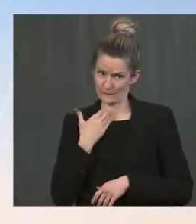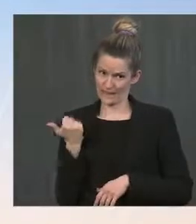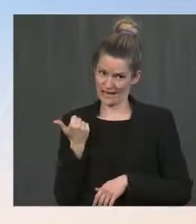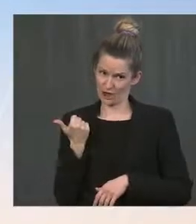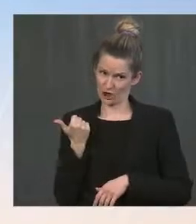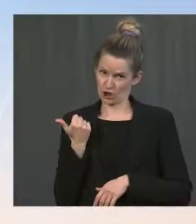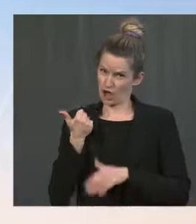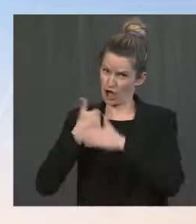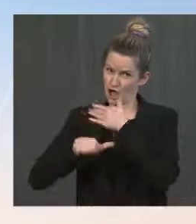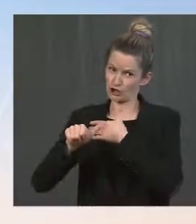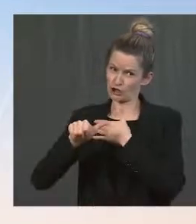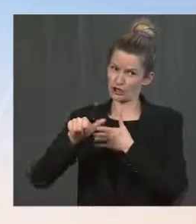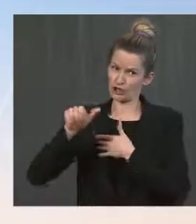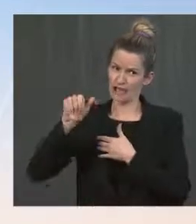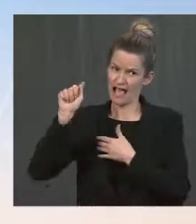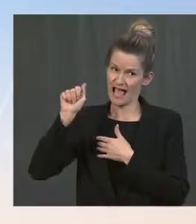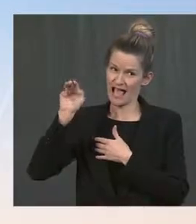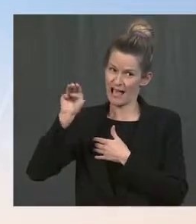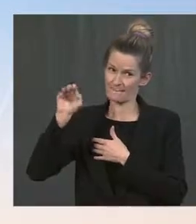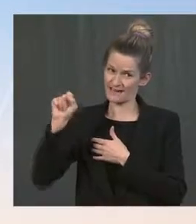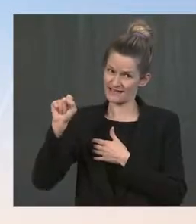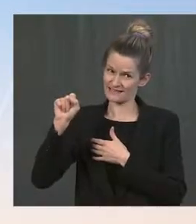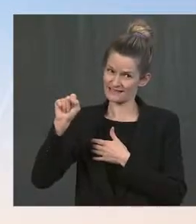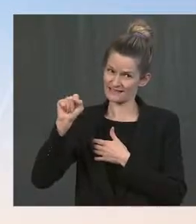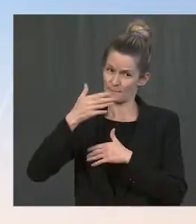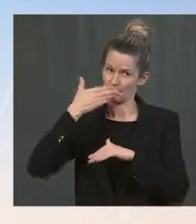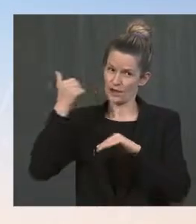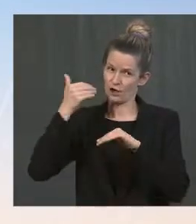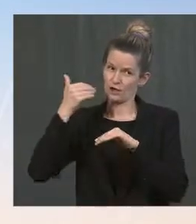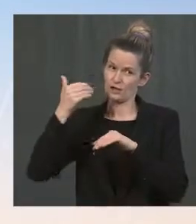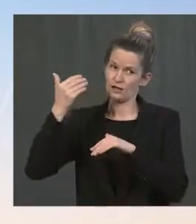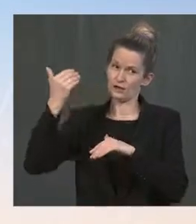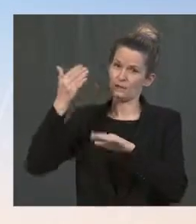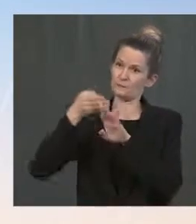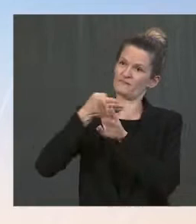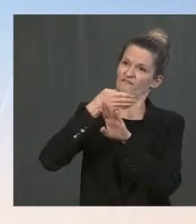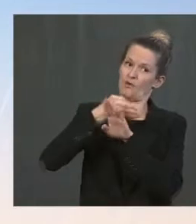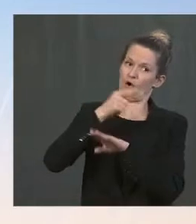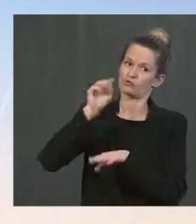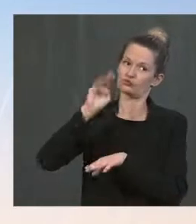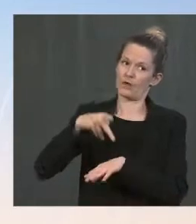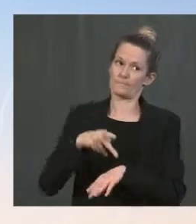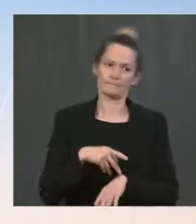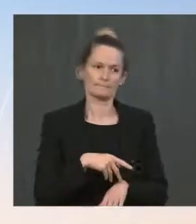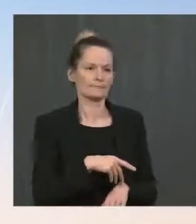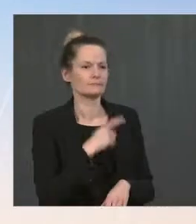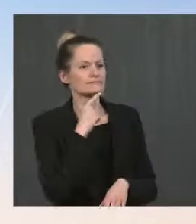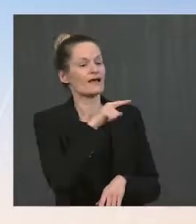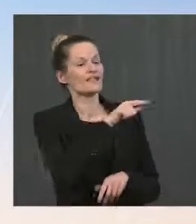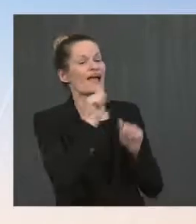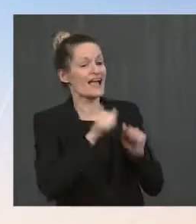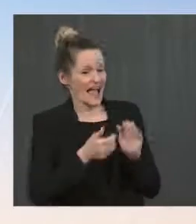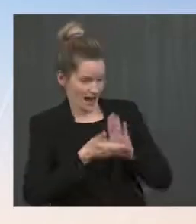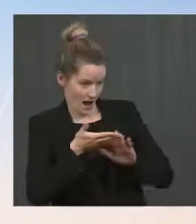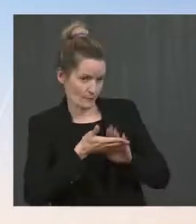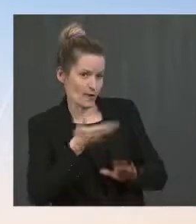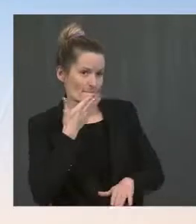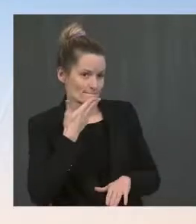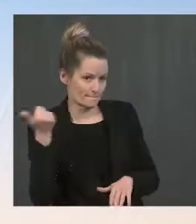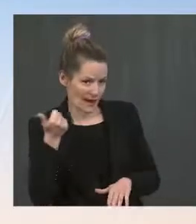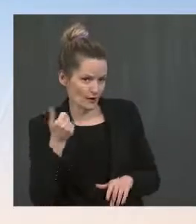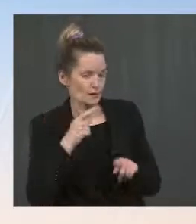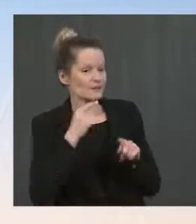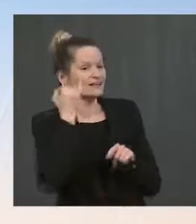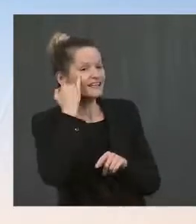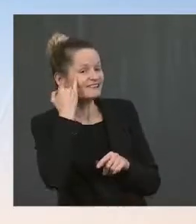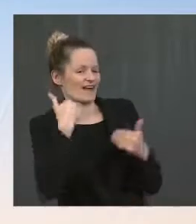AMS than it was before Trump? They can operate stronger when you have the enforcement tools and mechanisms with the Packers and Stockyards. That's what's